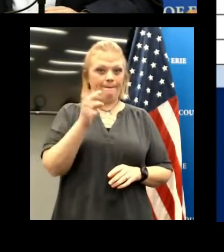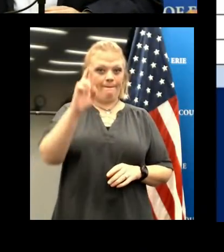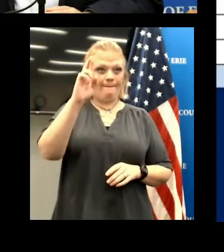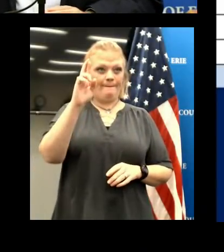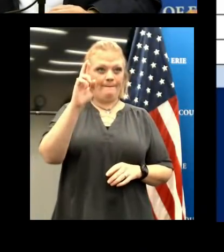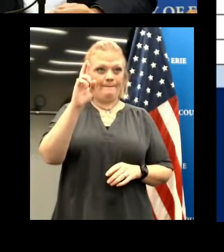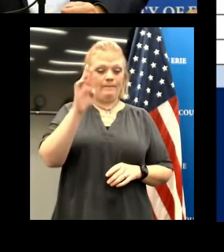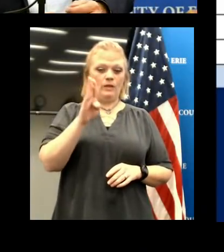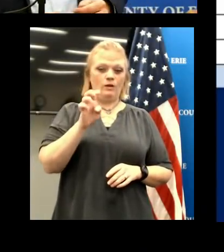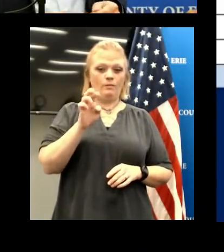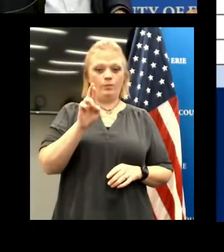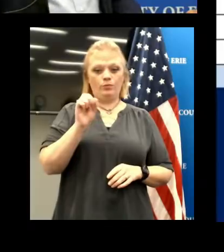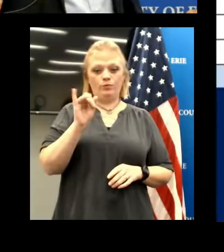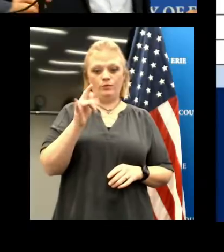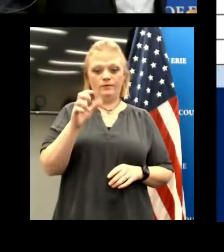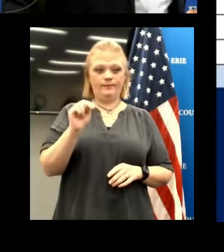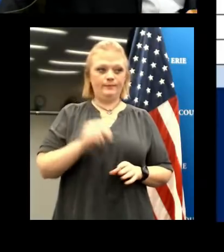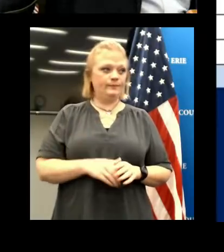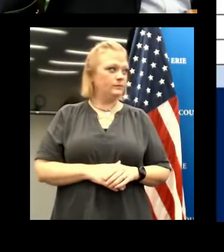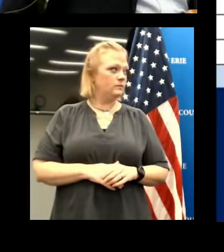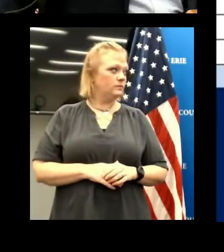Burstein.